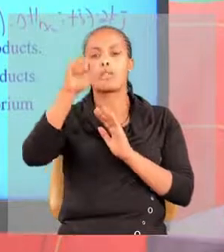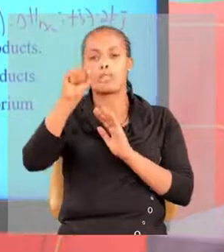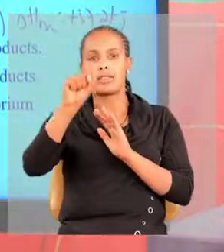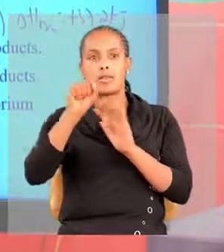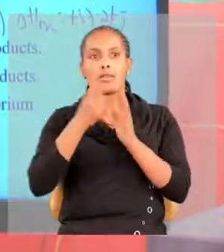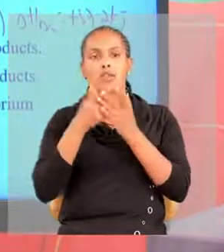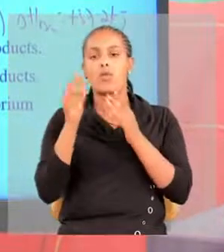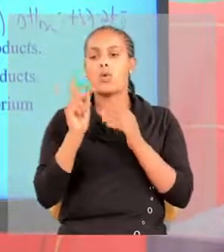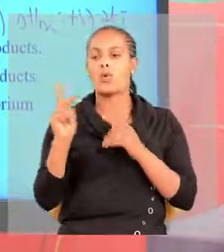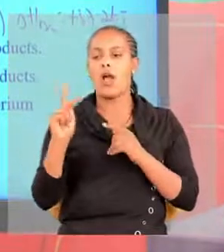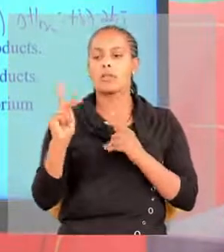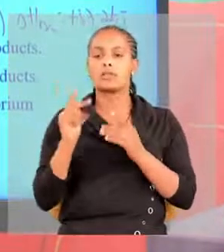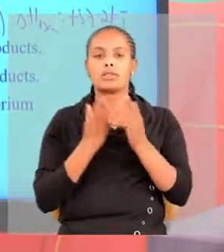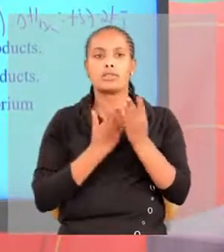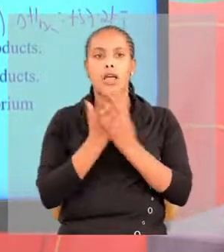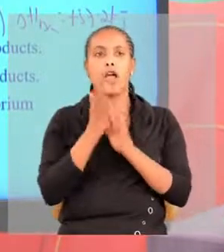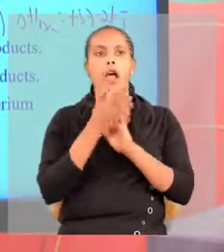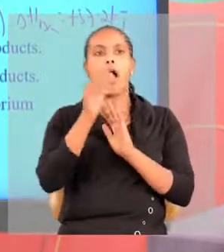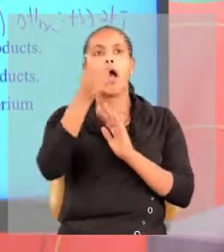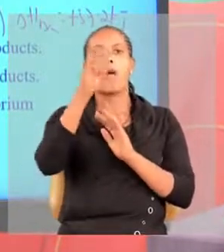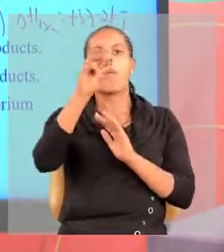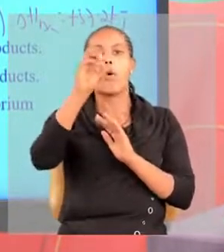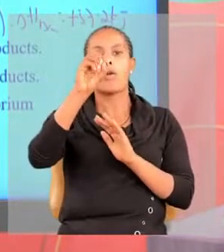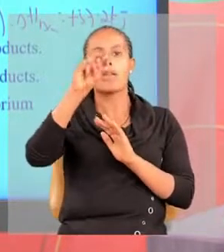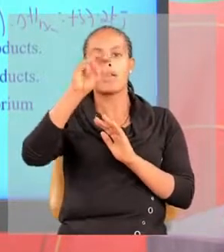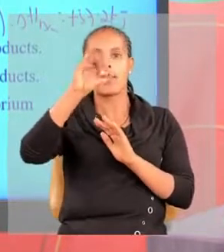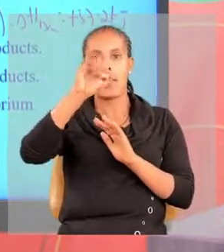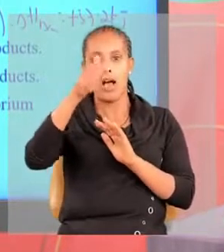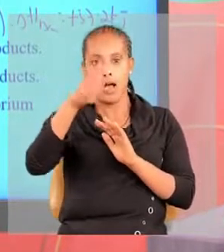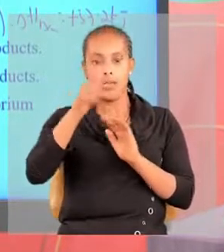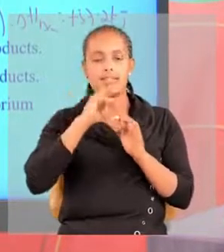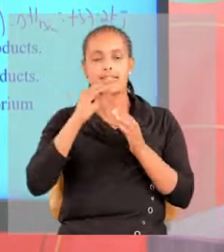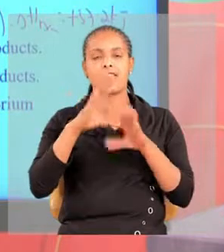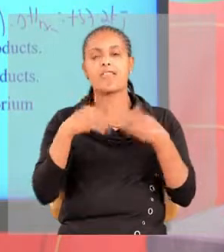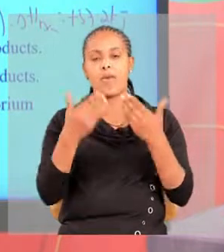product side. Formation of ammonia is favored.